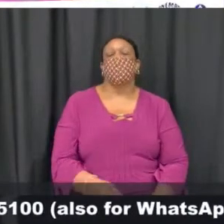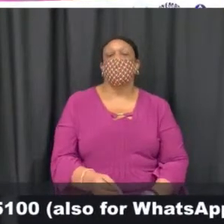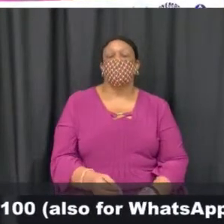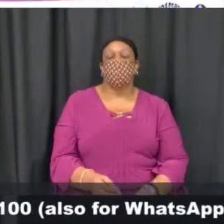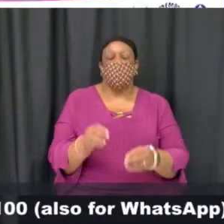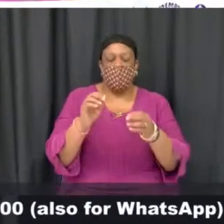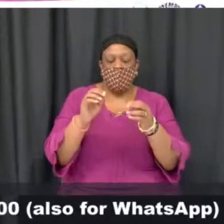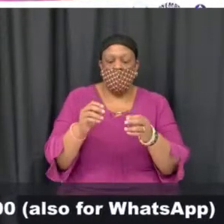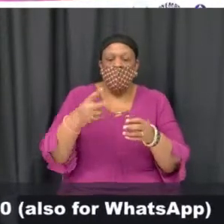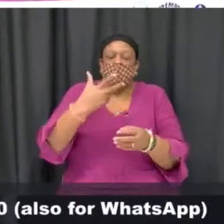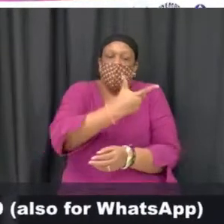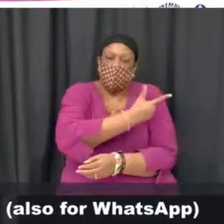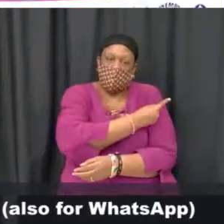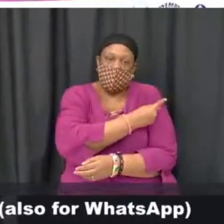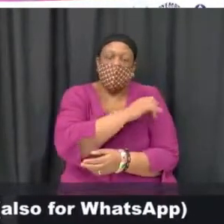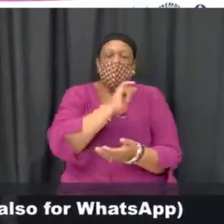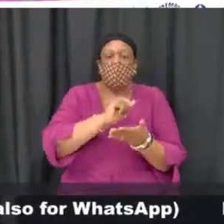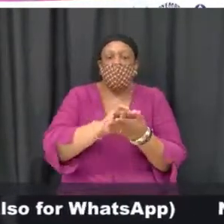vaccine?